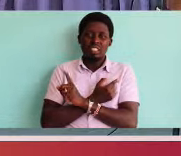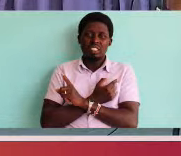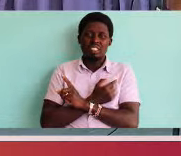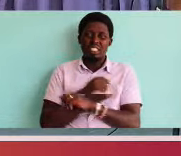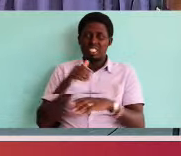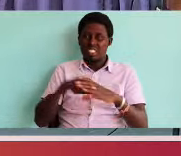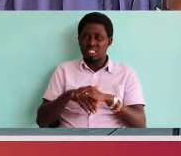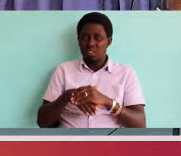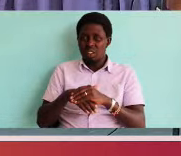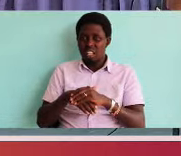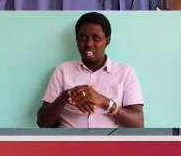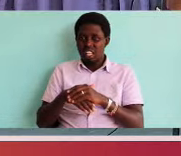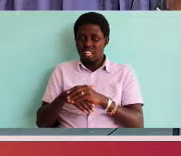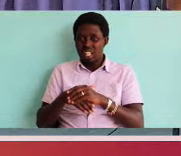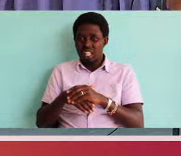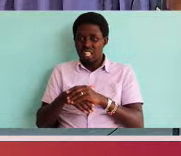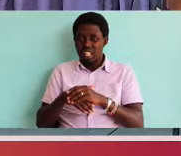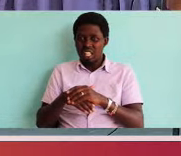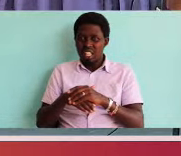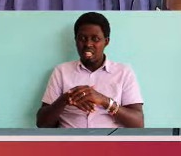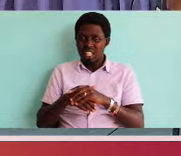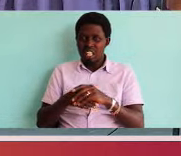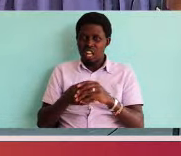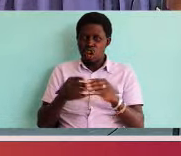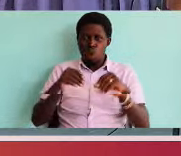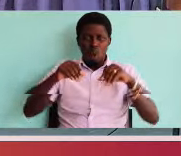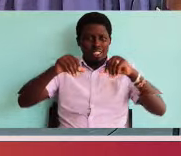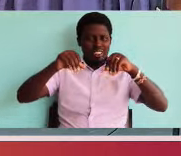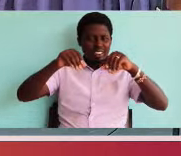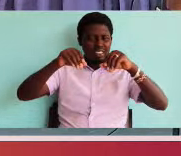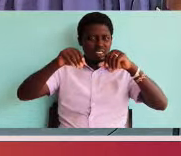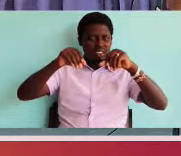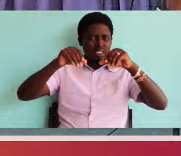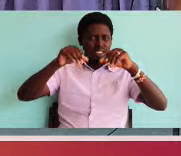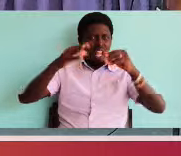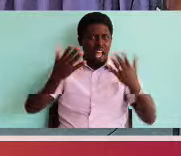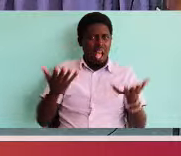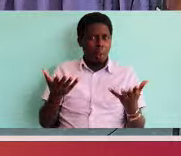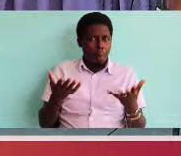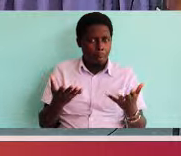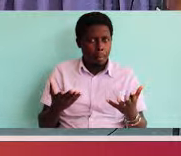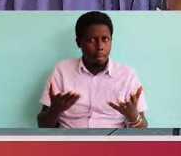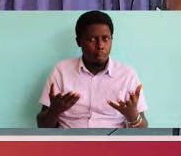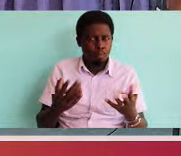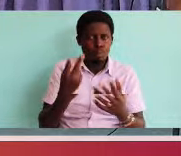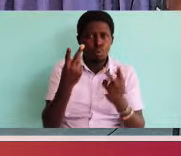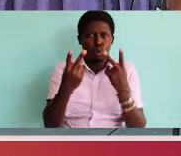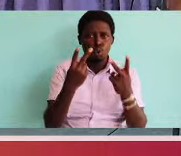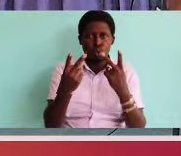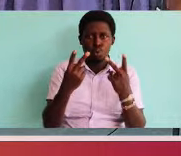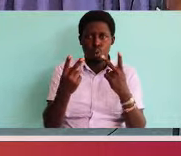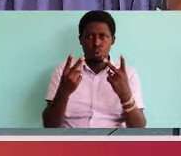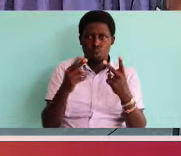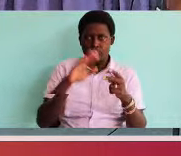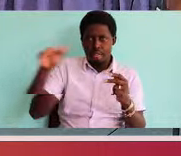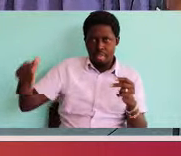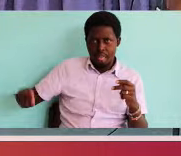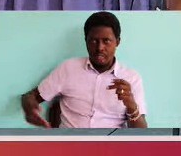nature and also in the quality of how these two young